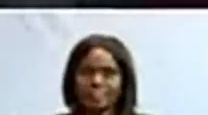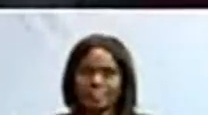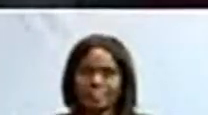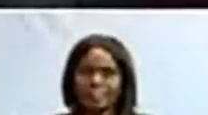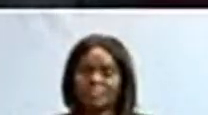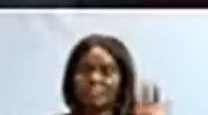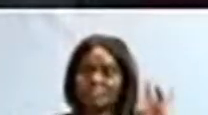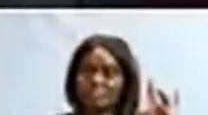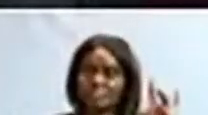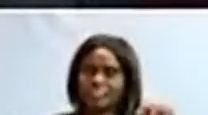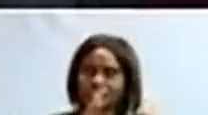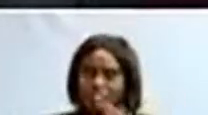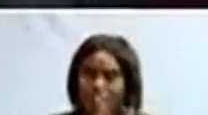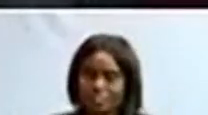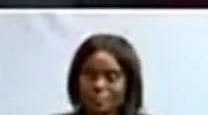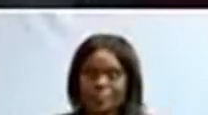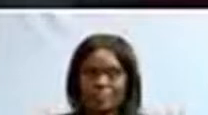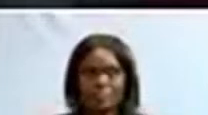8, Chair.